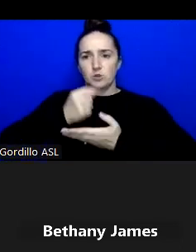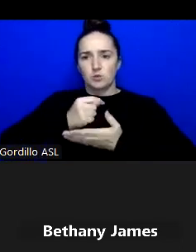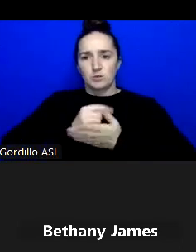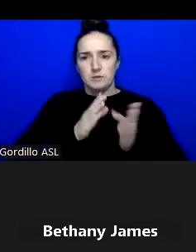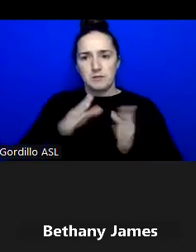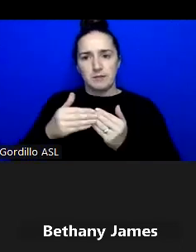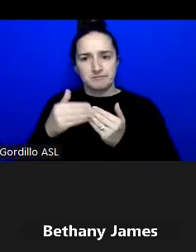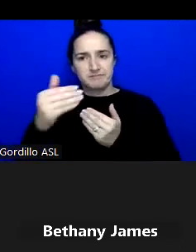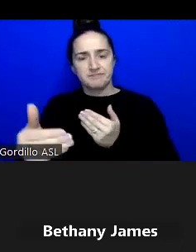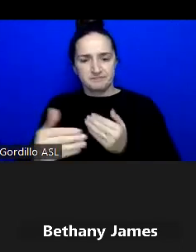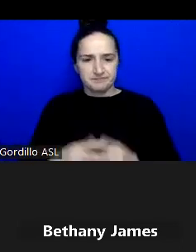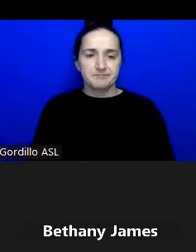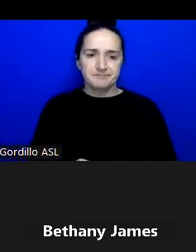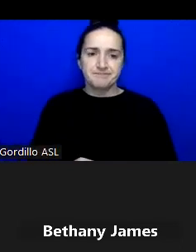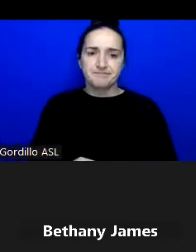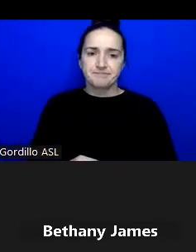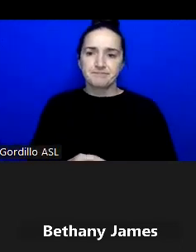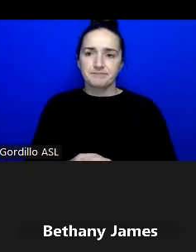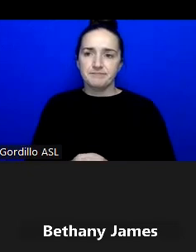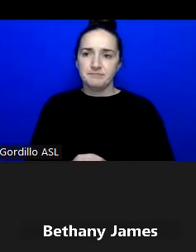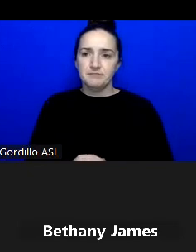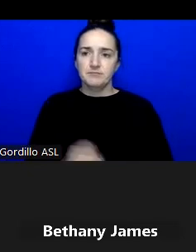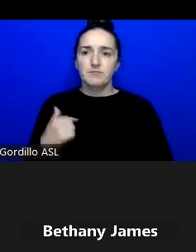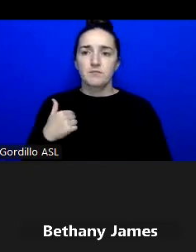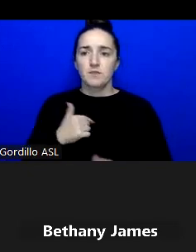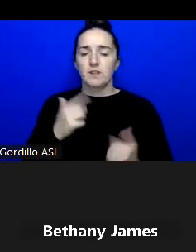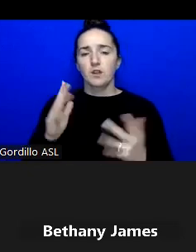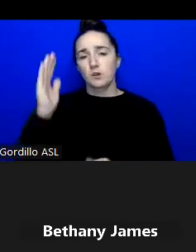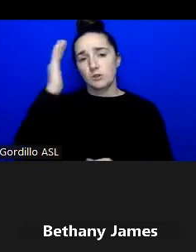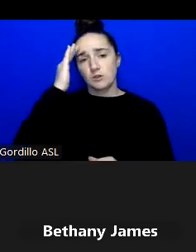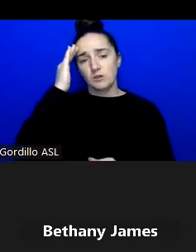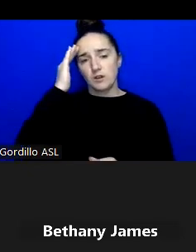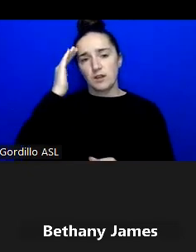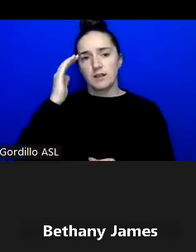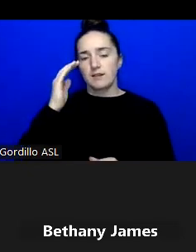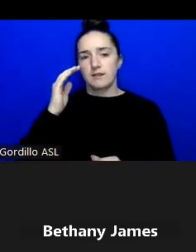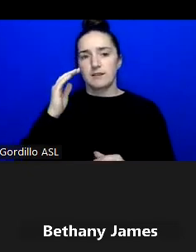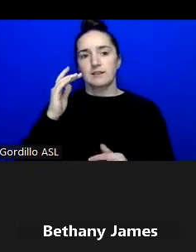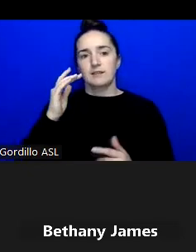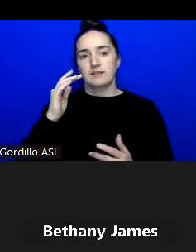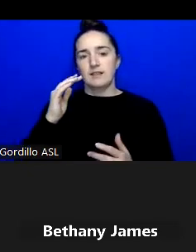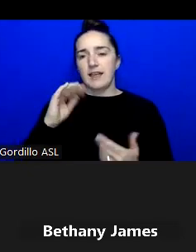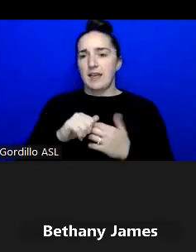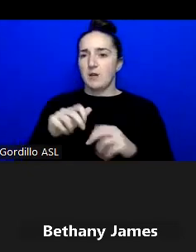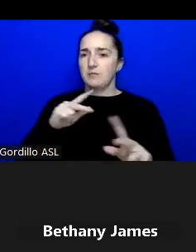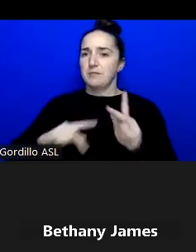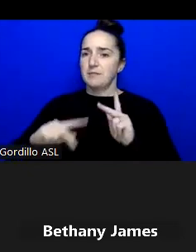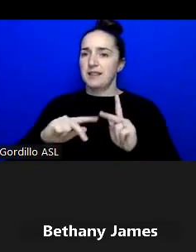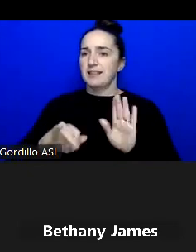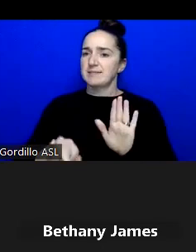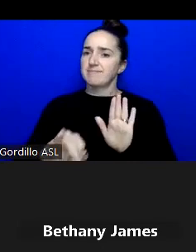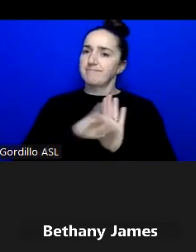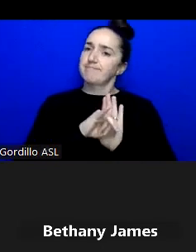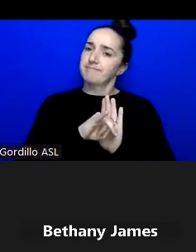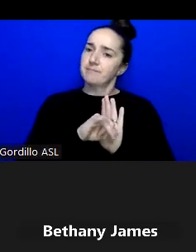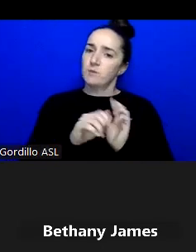our audiology focus. We know that the way that people identify with their hearing loss can change throughout their life, and it's important